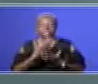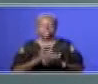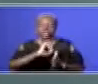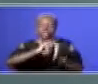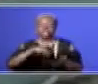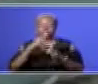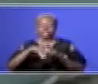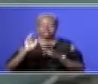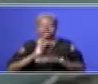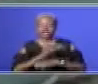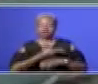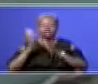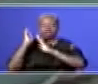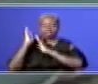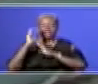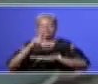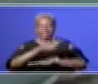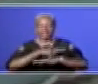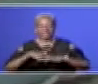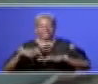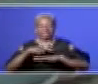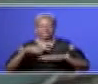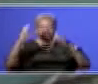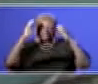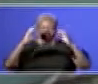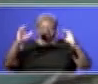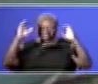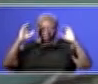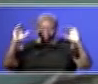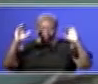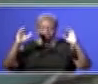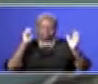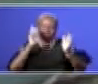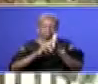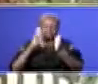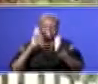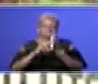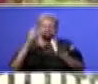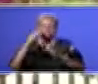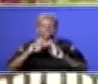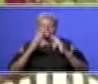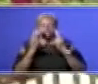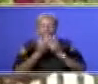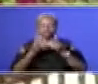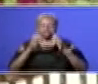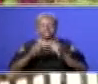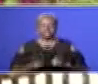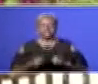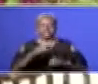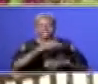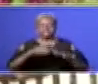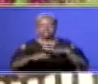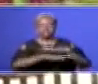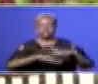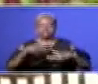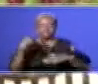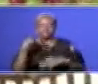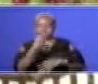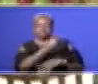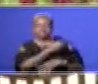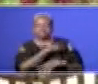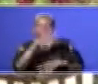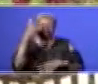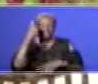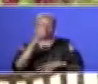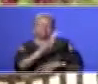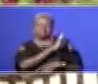our Bahama land. The ceremony serves as a time of reflection for union officials and the family members of Diane Elizabeth Ferguson, who gathered